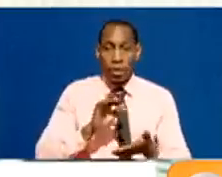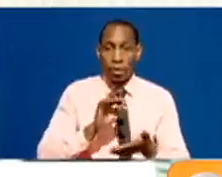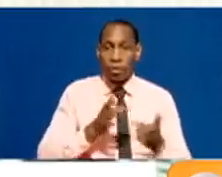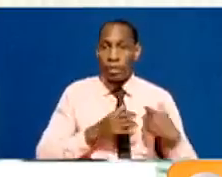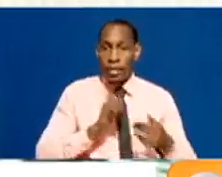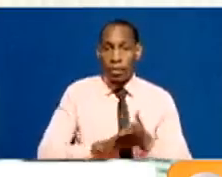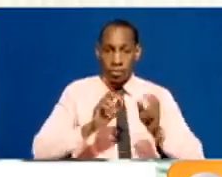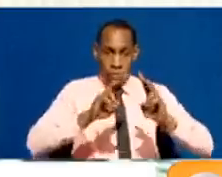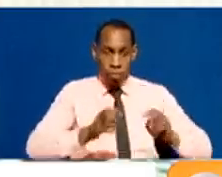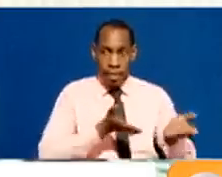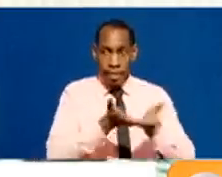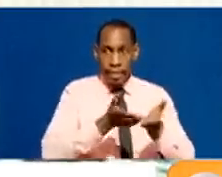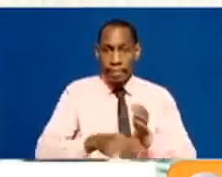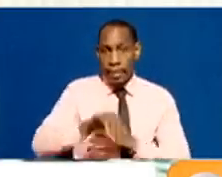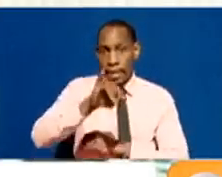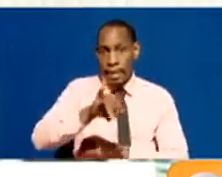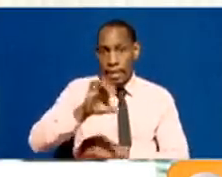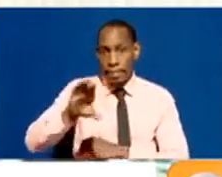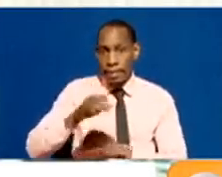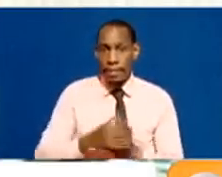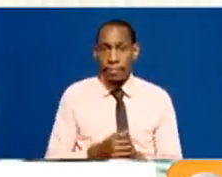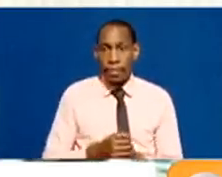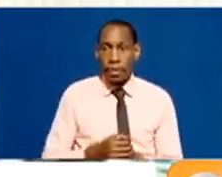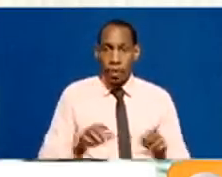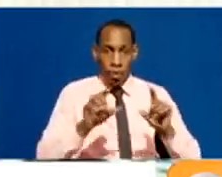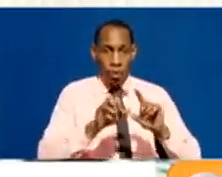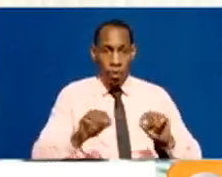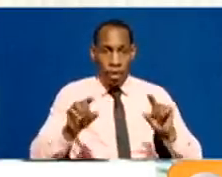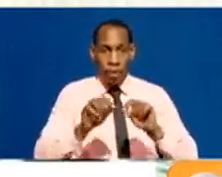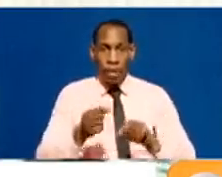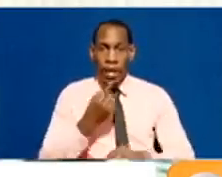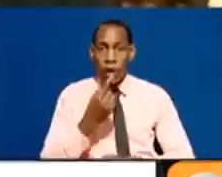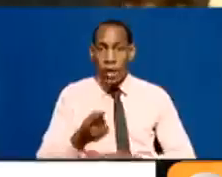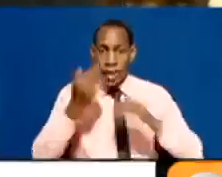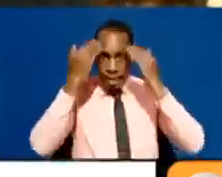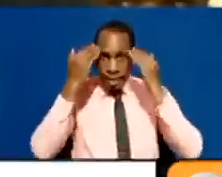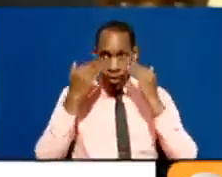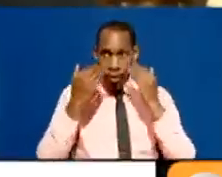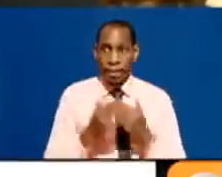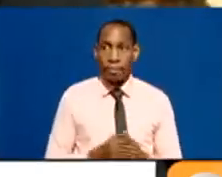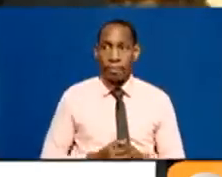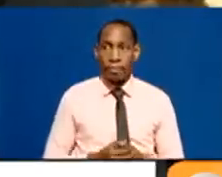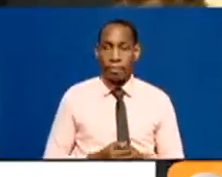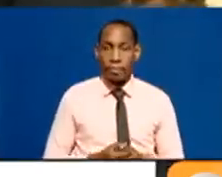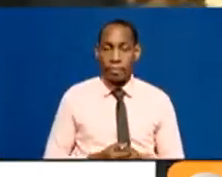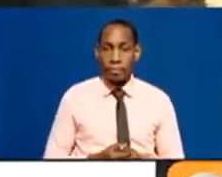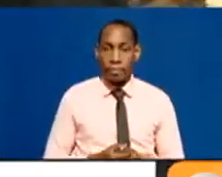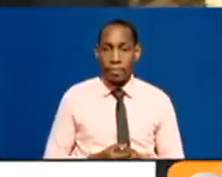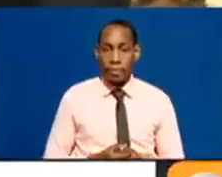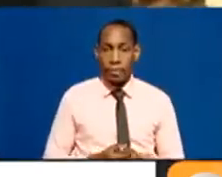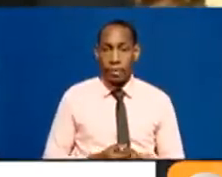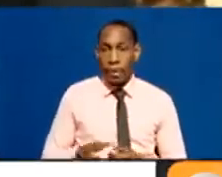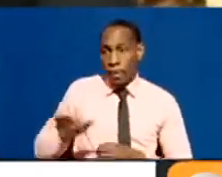na kukaguliwa kwa sava za IEBC kulingana na agizo la mahakama. As of this